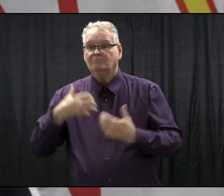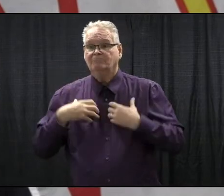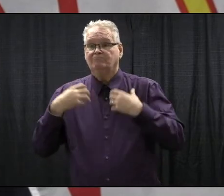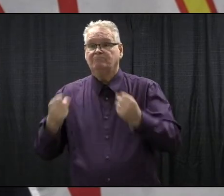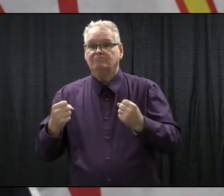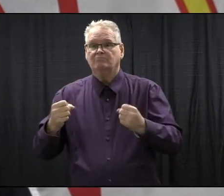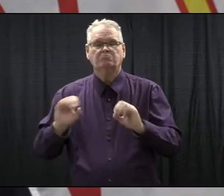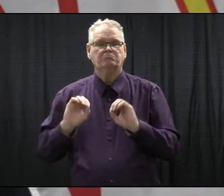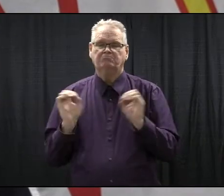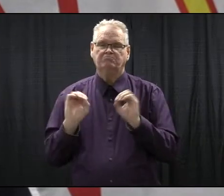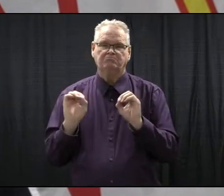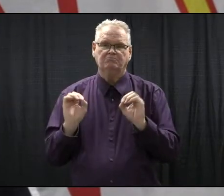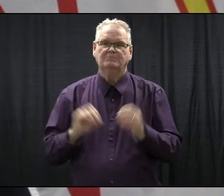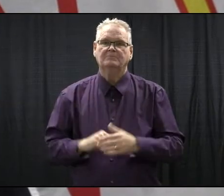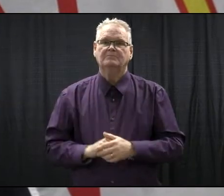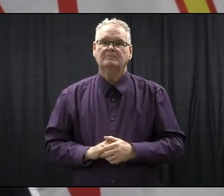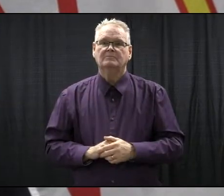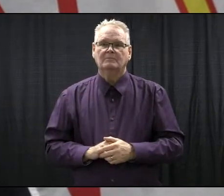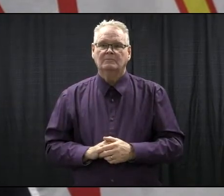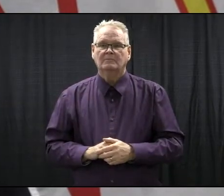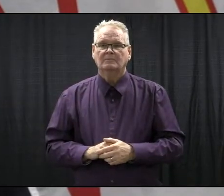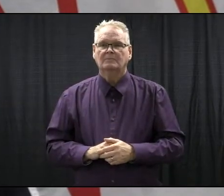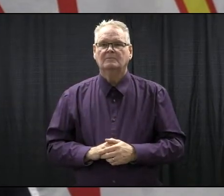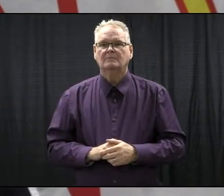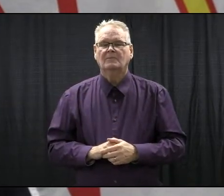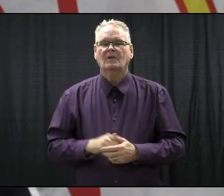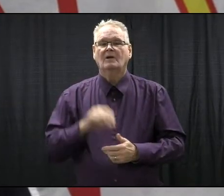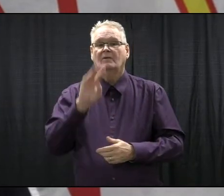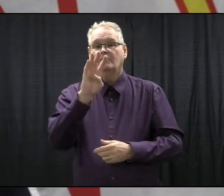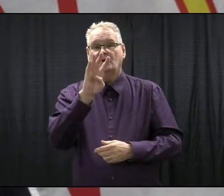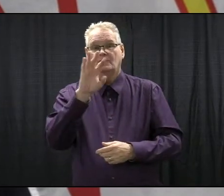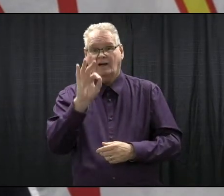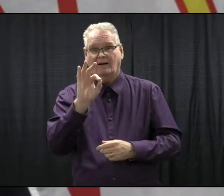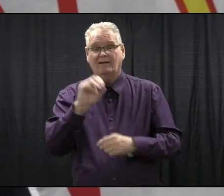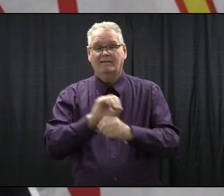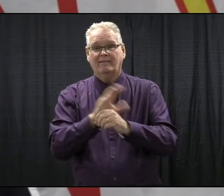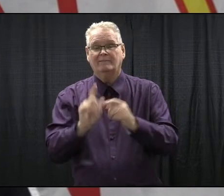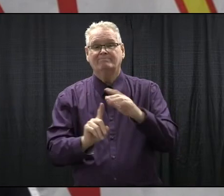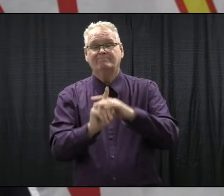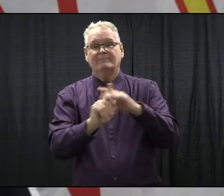cases in the province and 49 active cases on ships in the province. There are 2